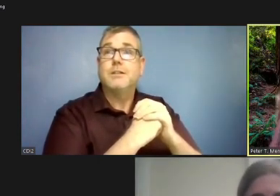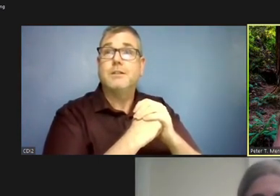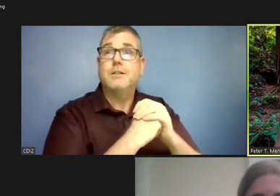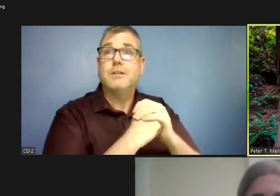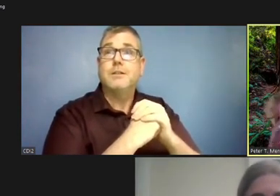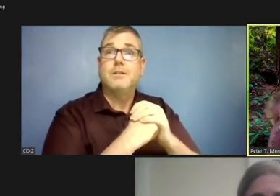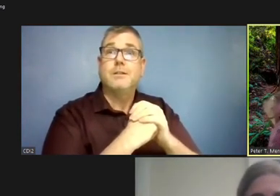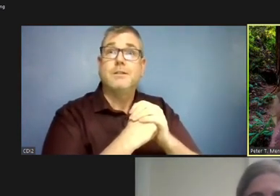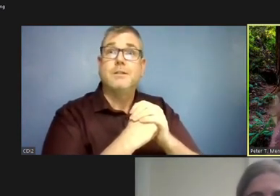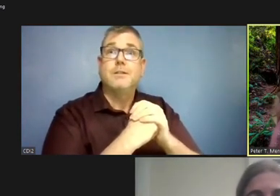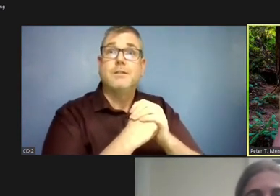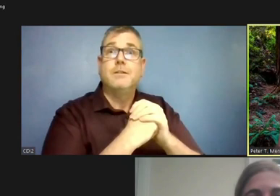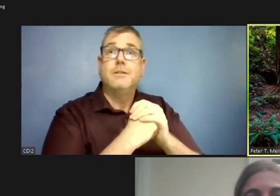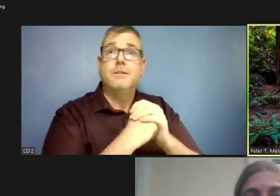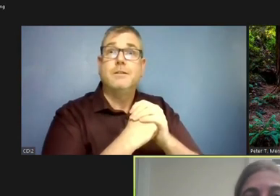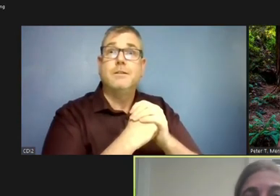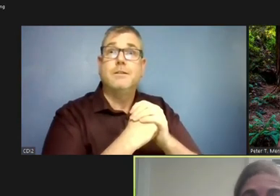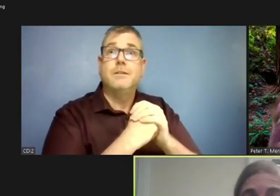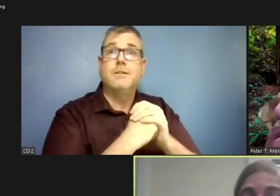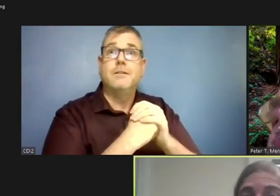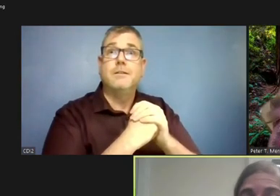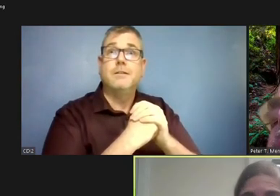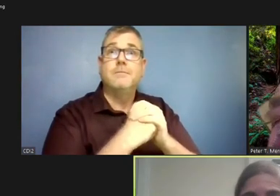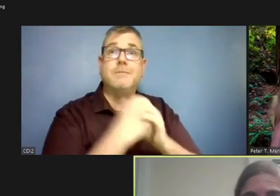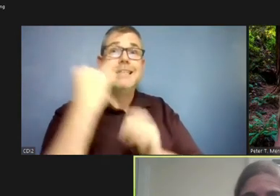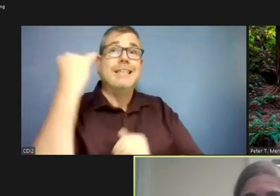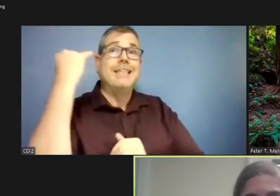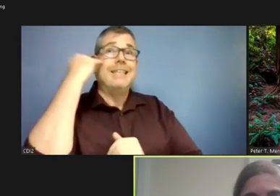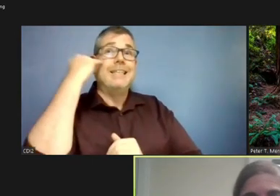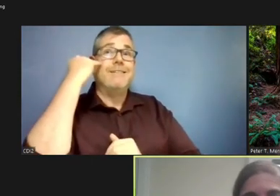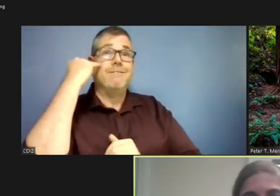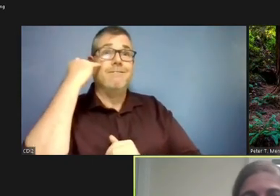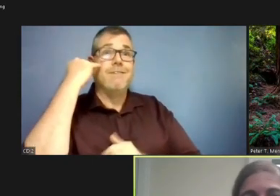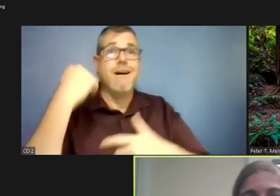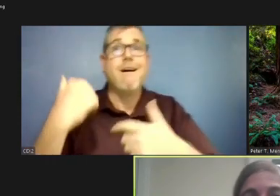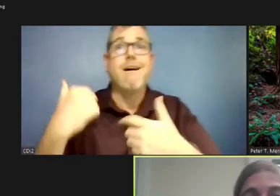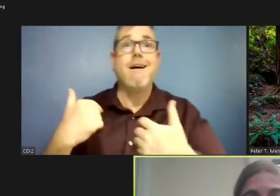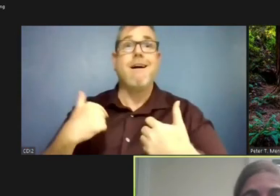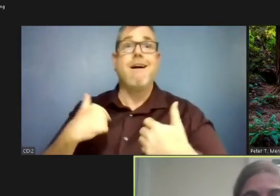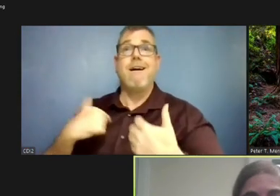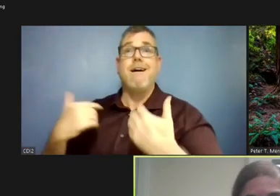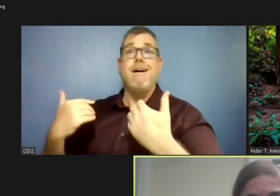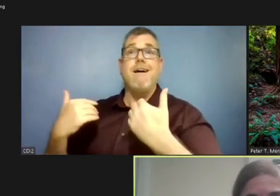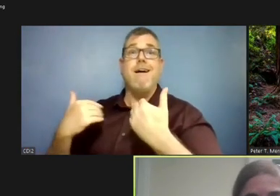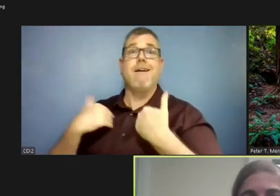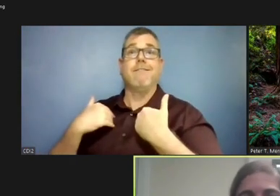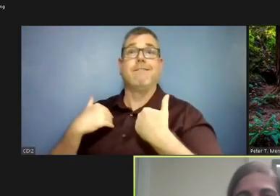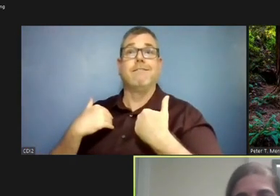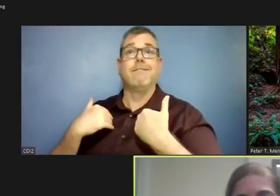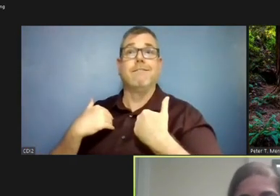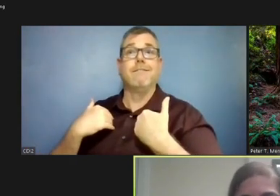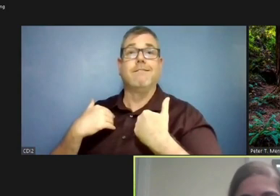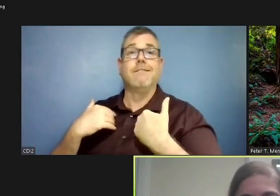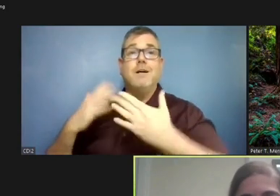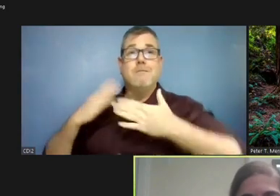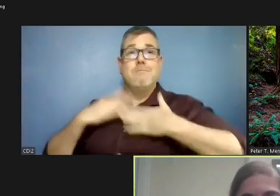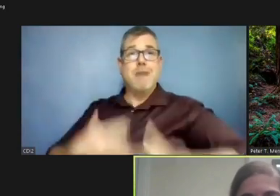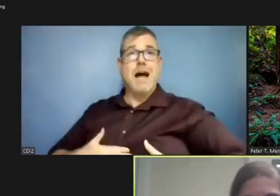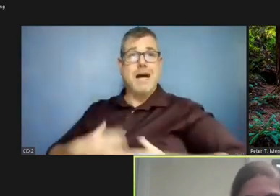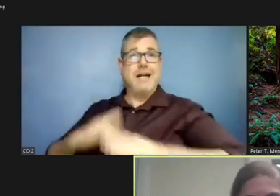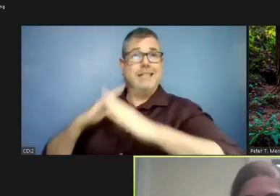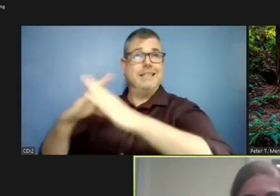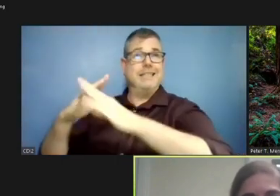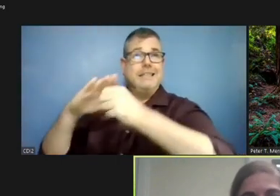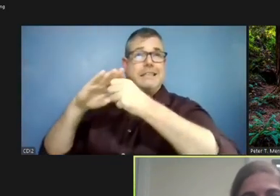disability. At this point, no, we're dependent on a state system. It's called CVAC system when